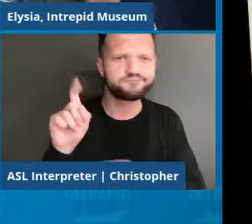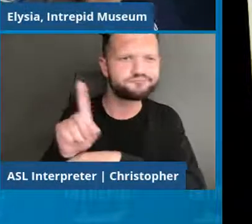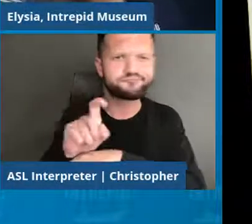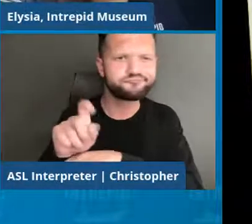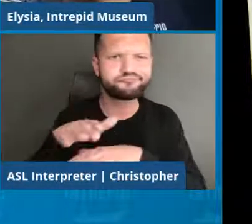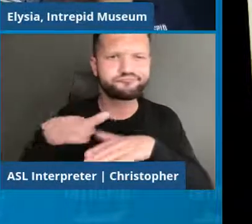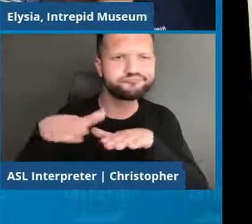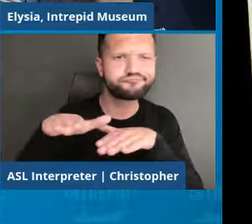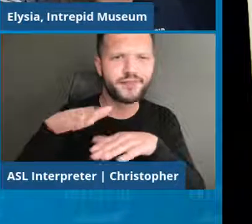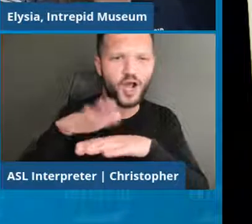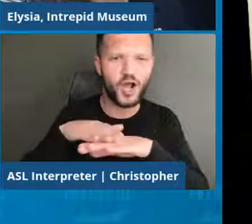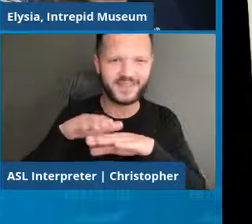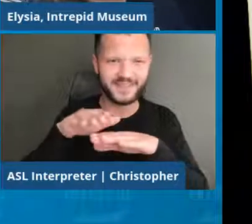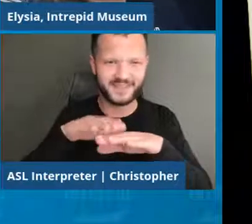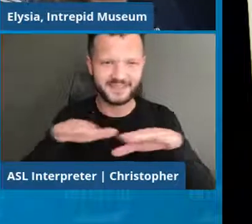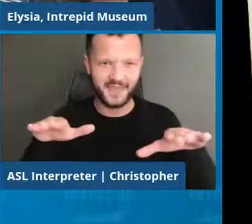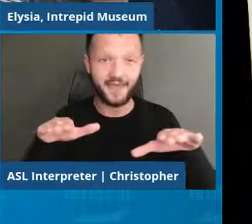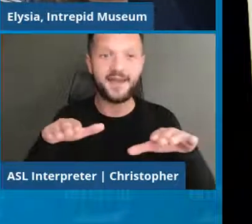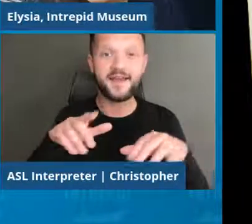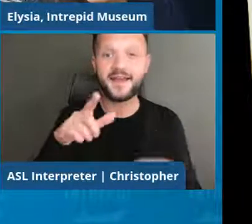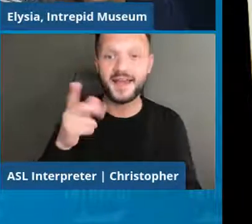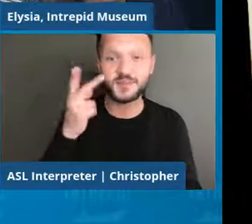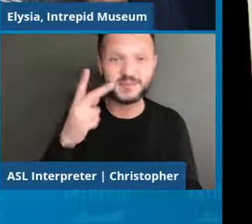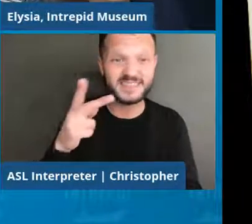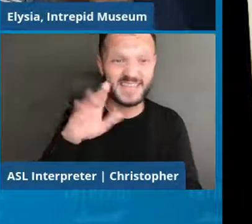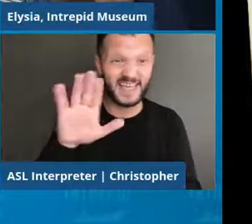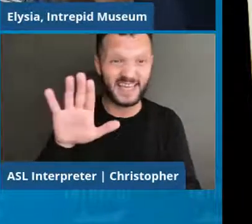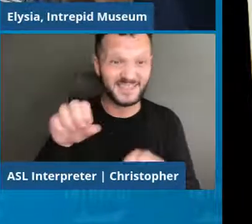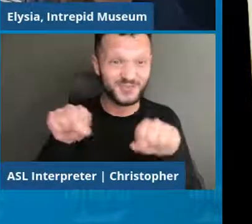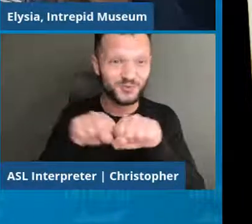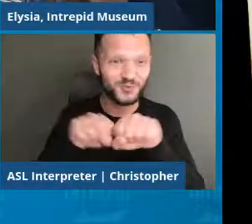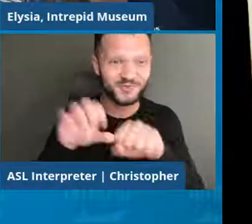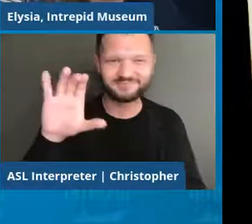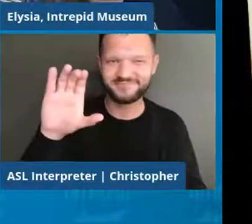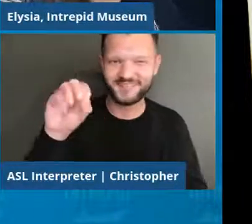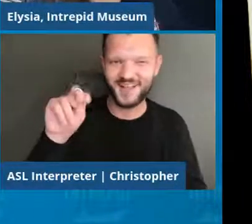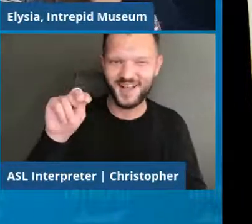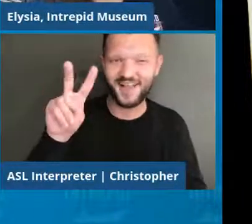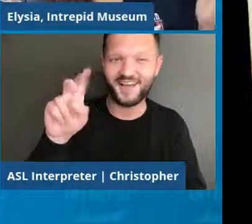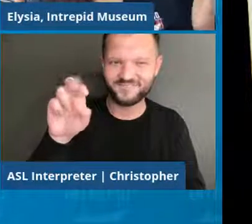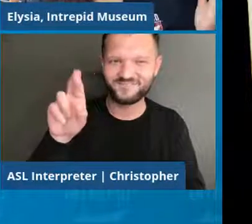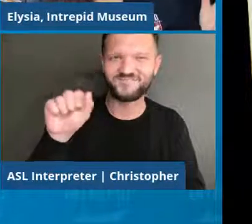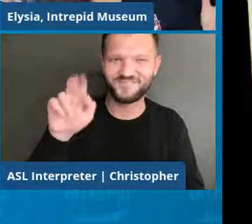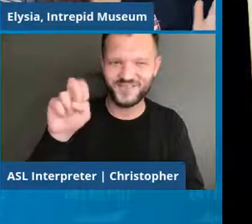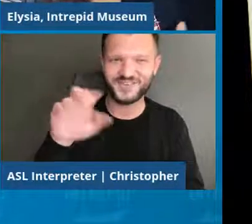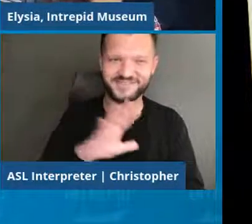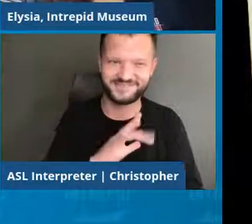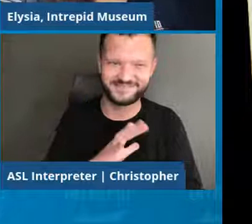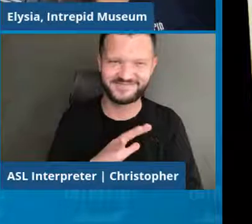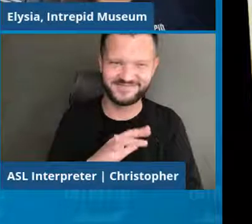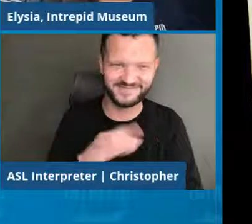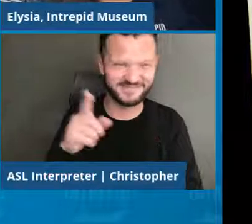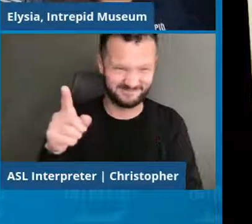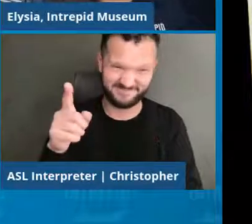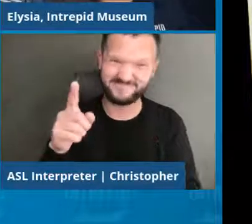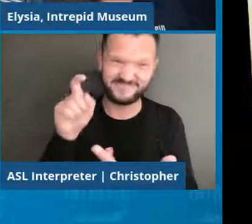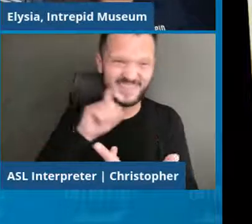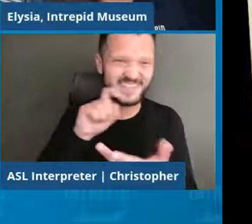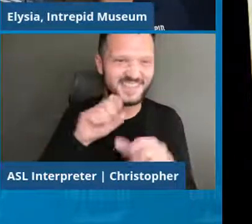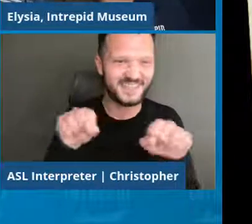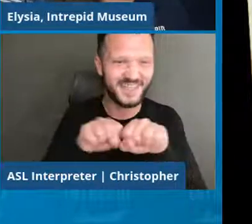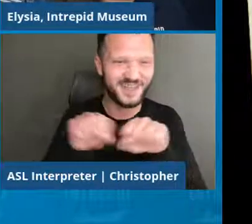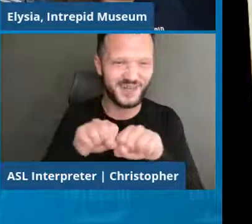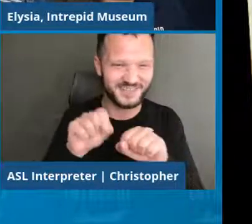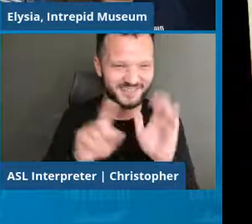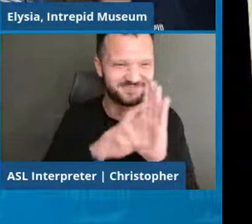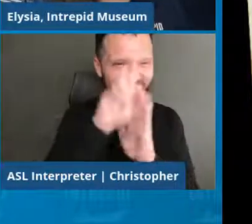there, you can see he's actually wearing a pretty sweet pair of cons, those sneakers there. So astronauts wear sneakers just like us too. How